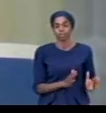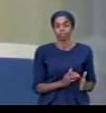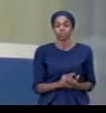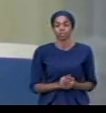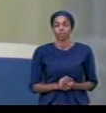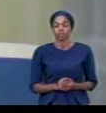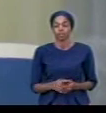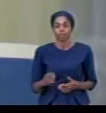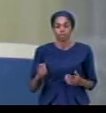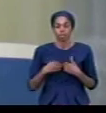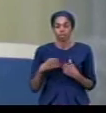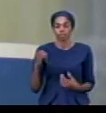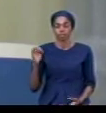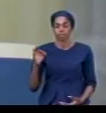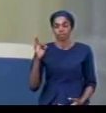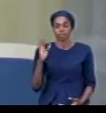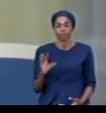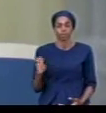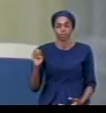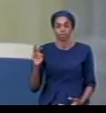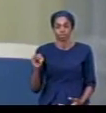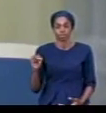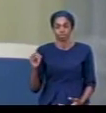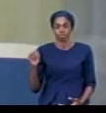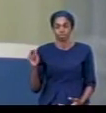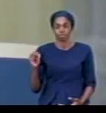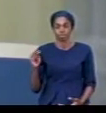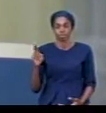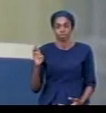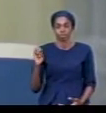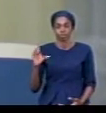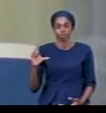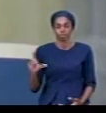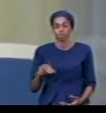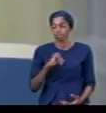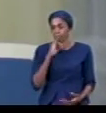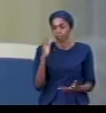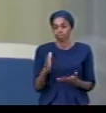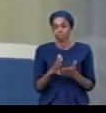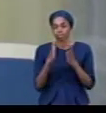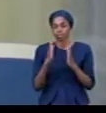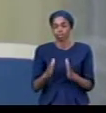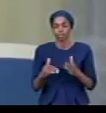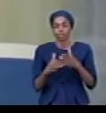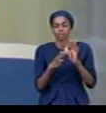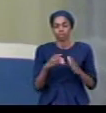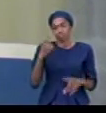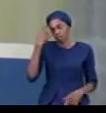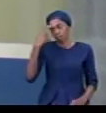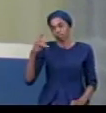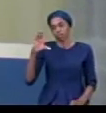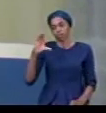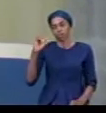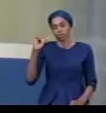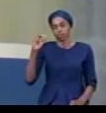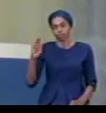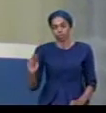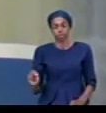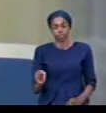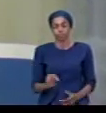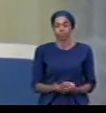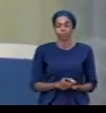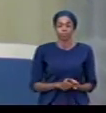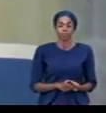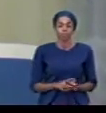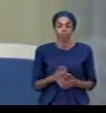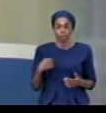Bright, is also the CAN Choir Director. You're also welcome. We have